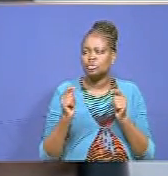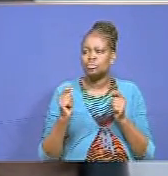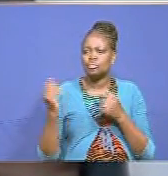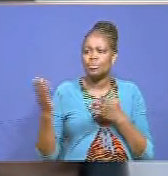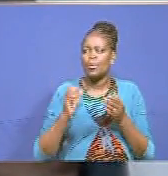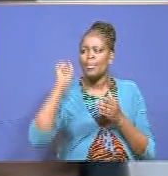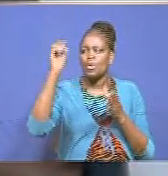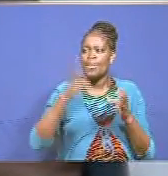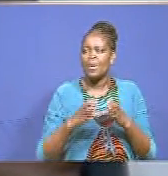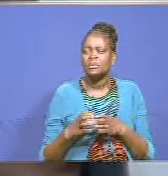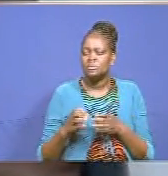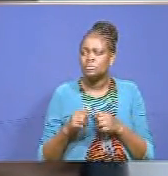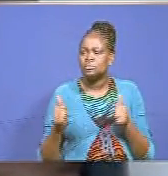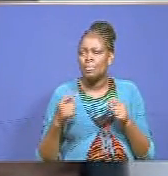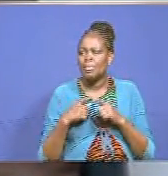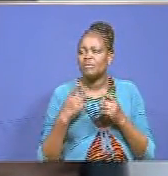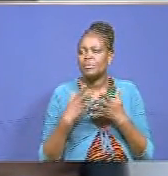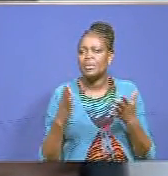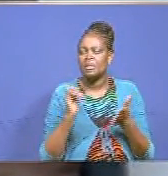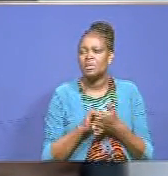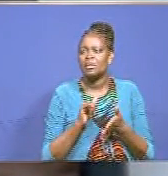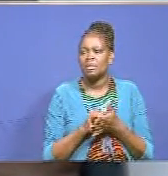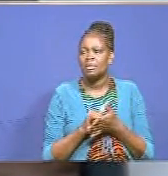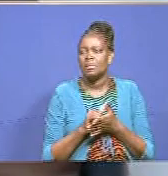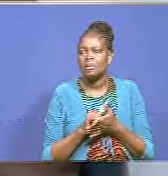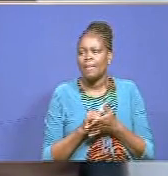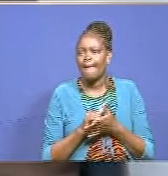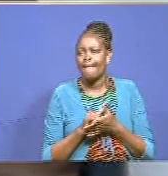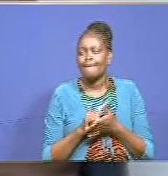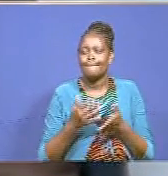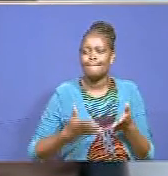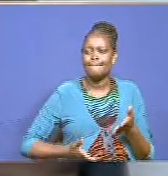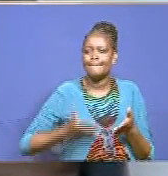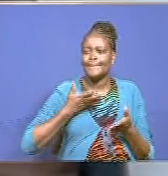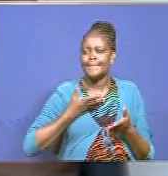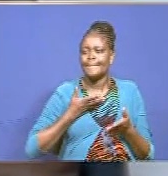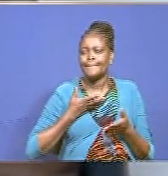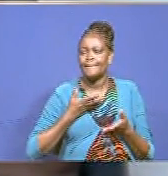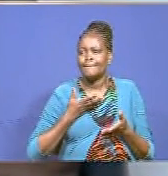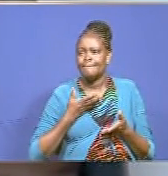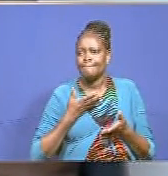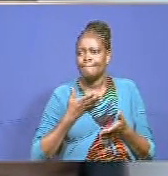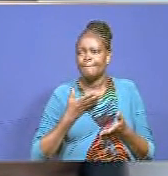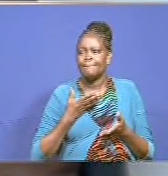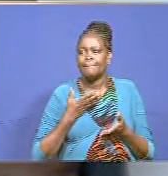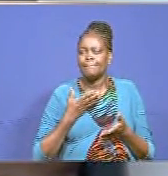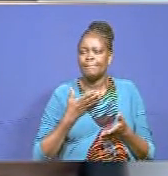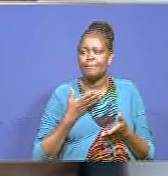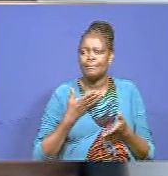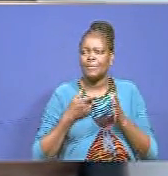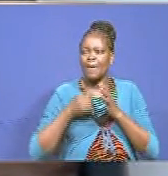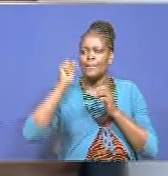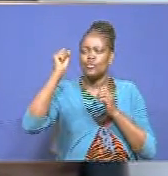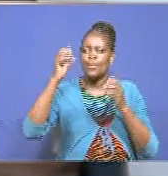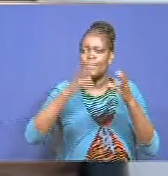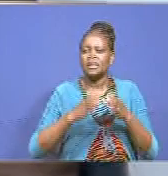parties to line. But there's something that is really annoying. The tribunal, political parties